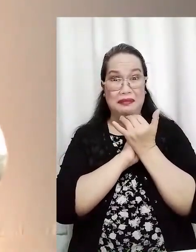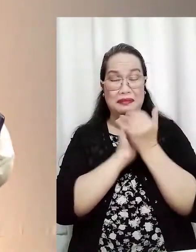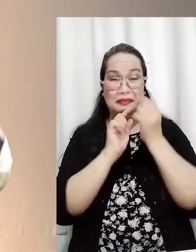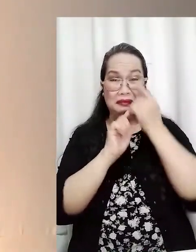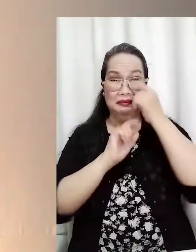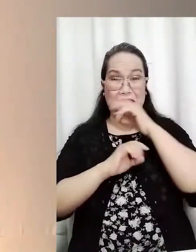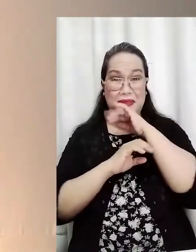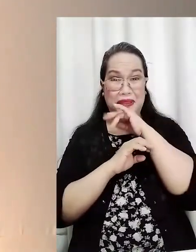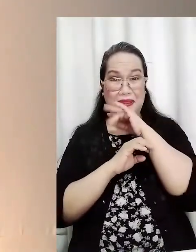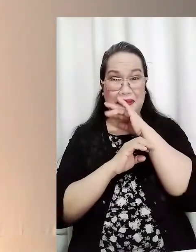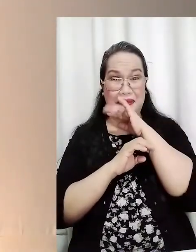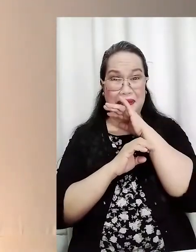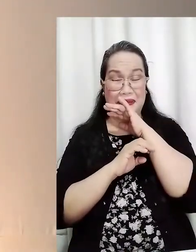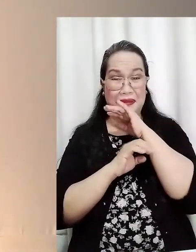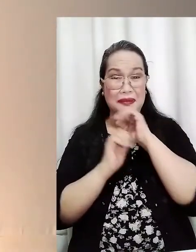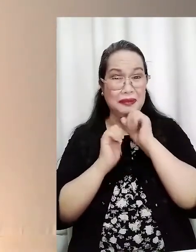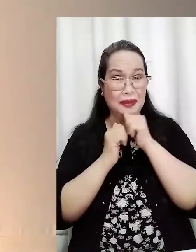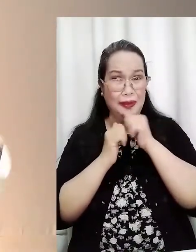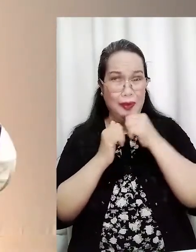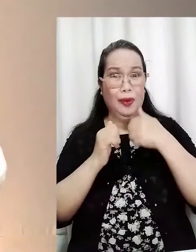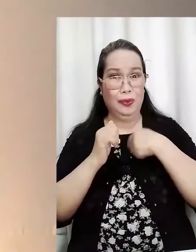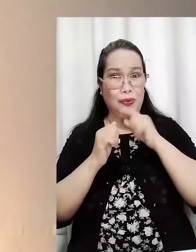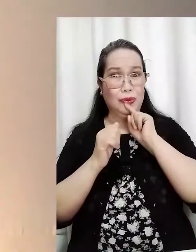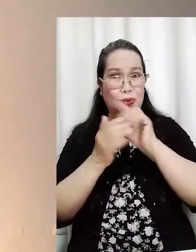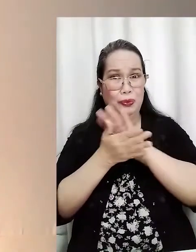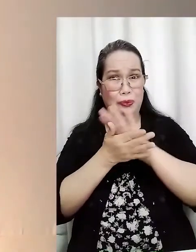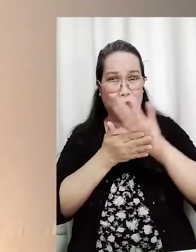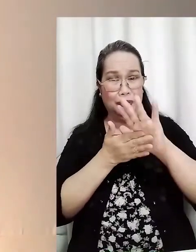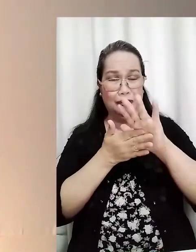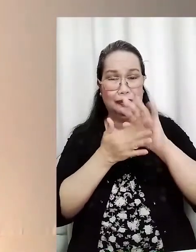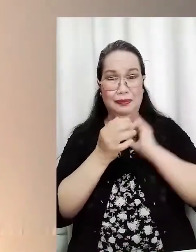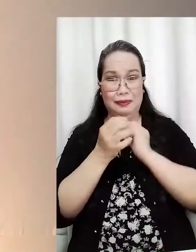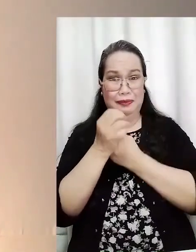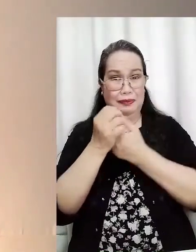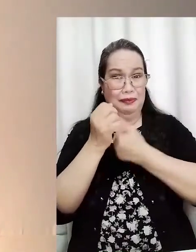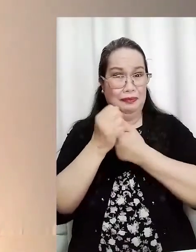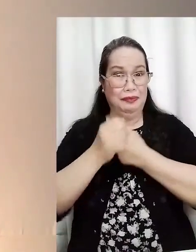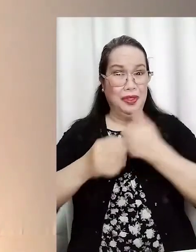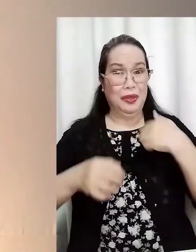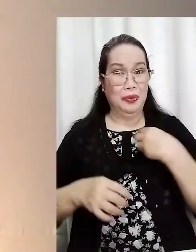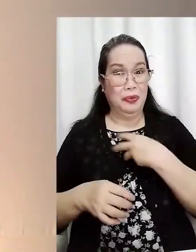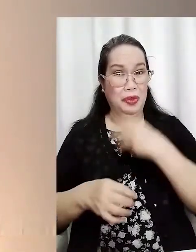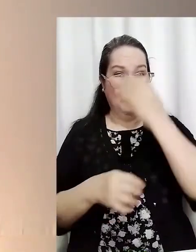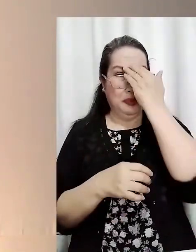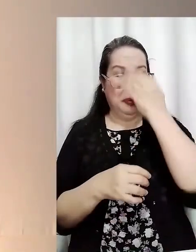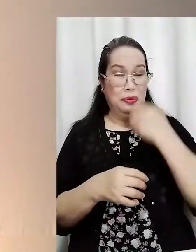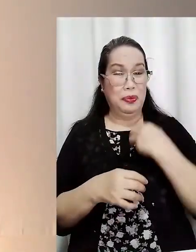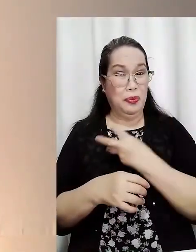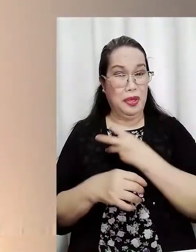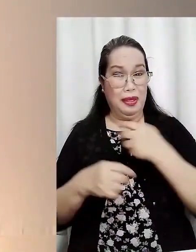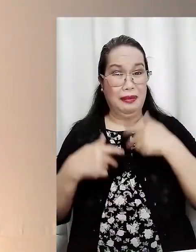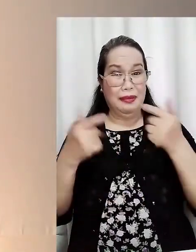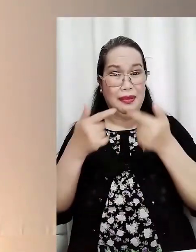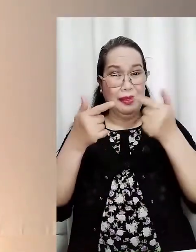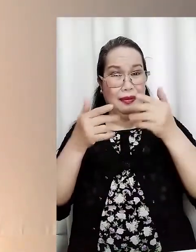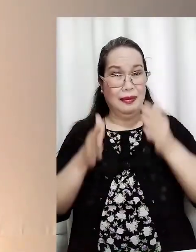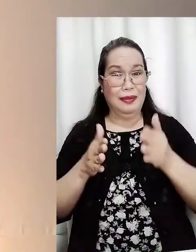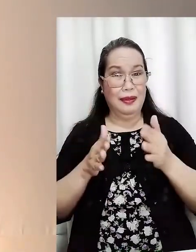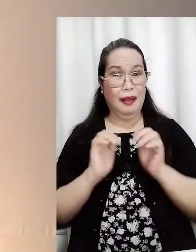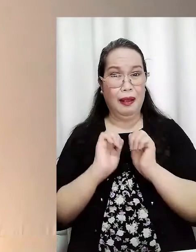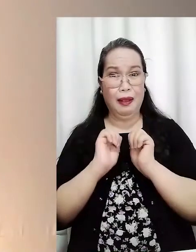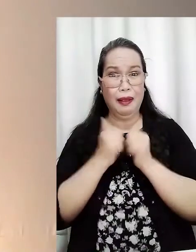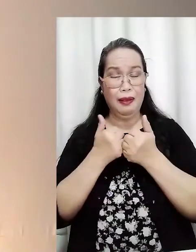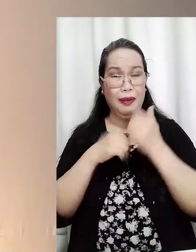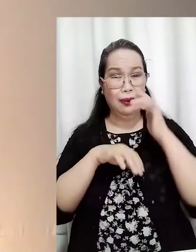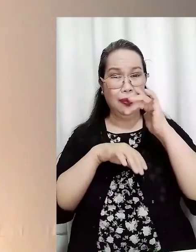really ensure that we are pure by ourselves when we know for sure that we have sinned